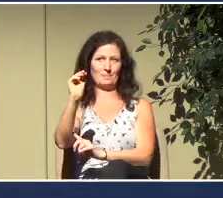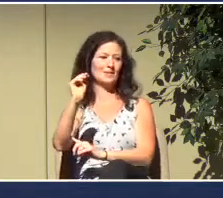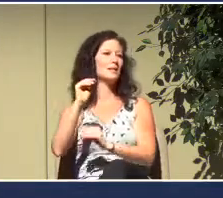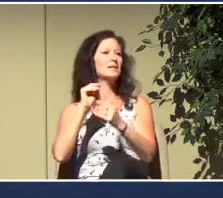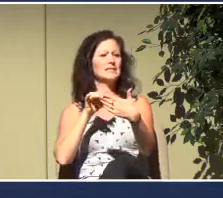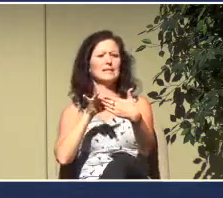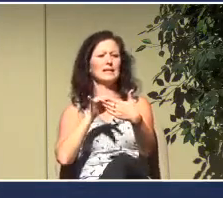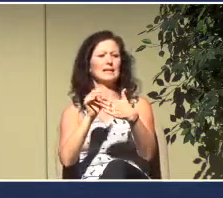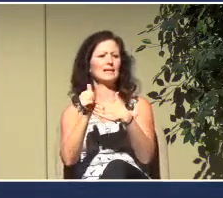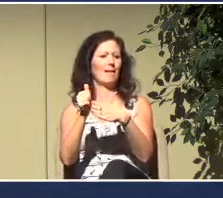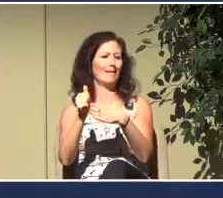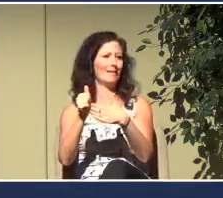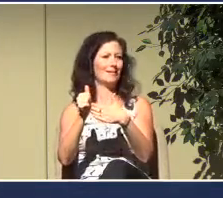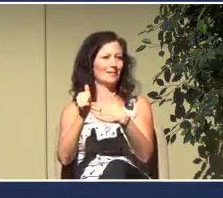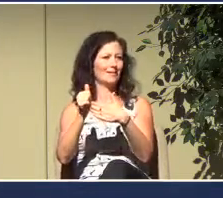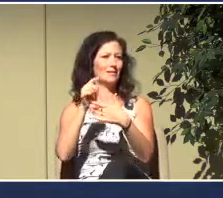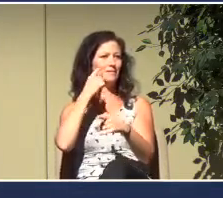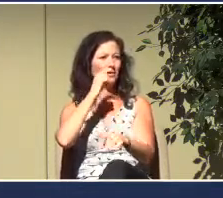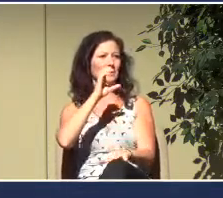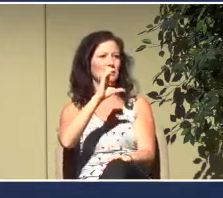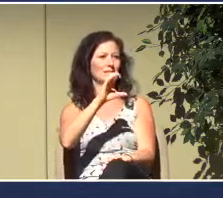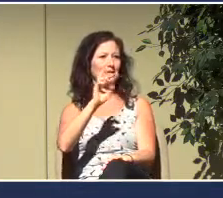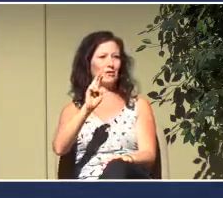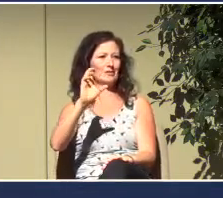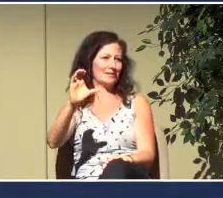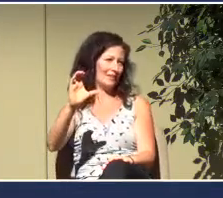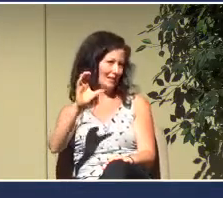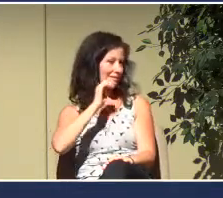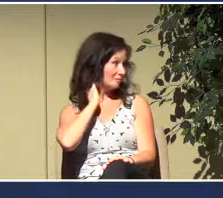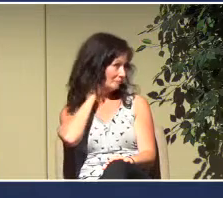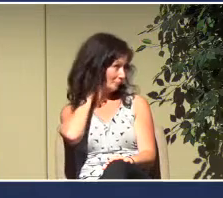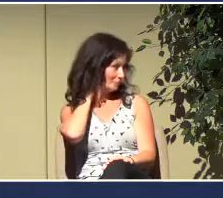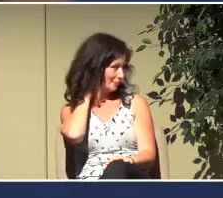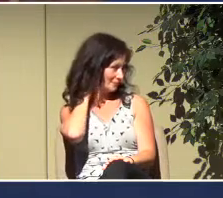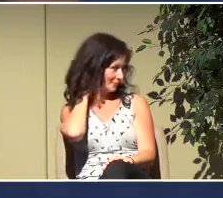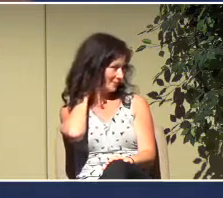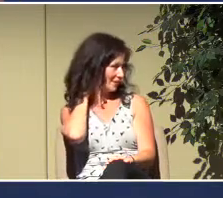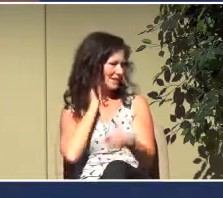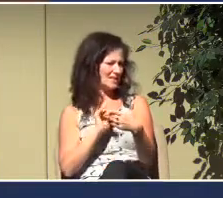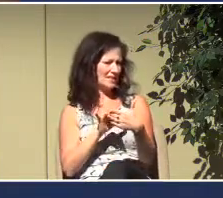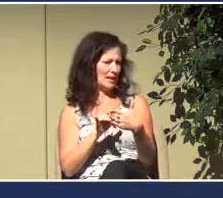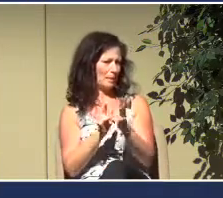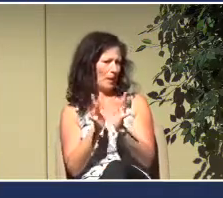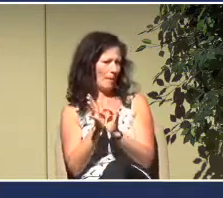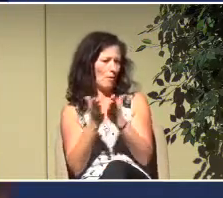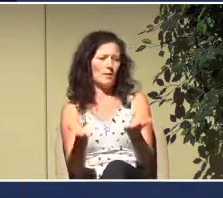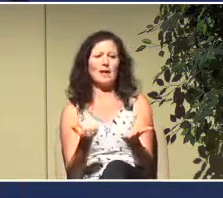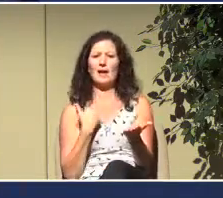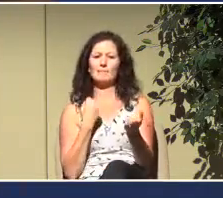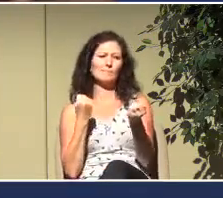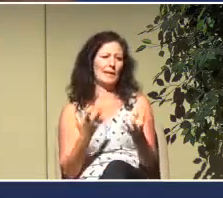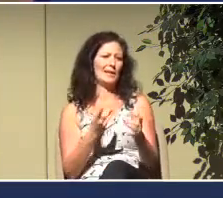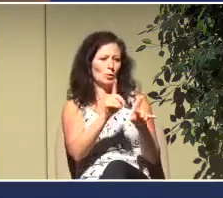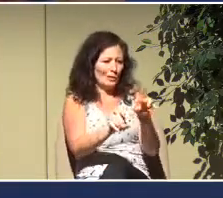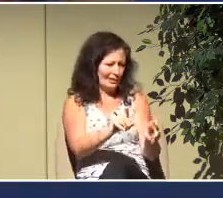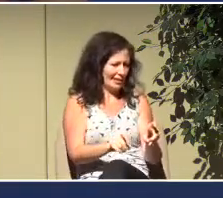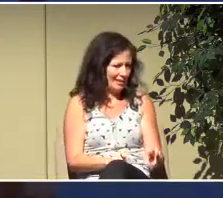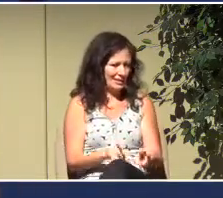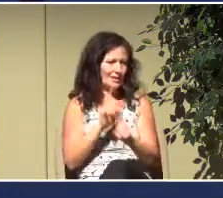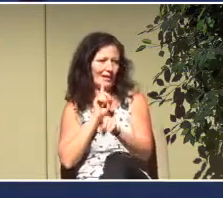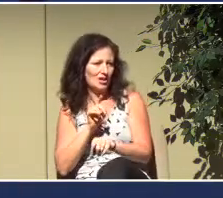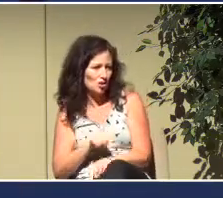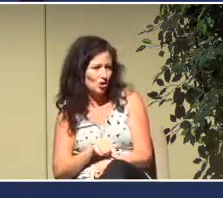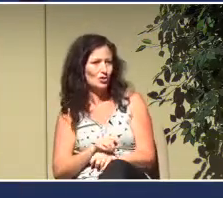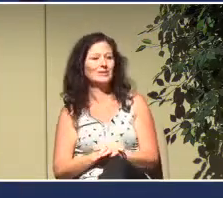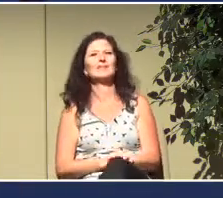that we use, our study guide to the Bible we use in our denomination. It's composed of a number of questions and answers. It starts, the very first